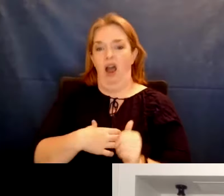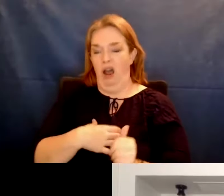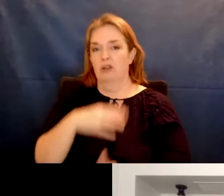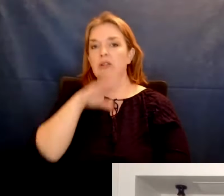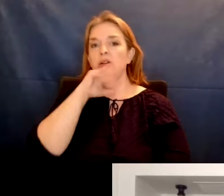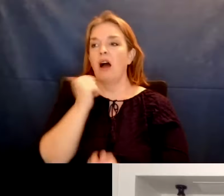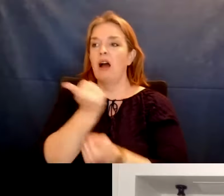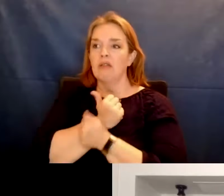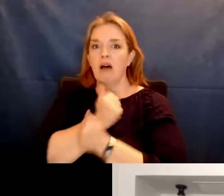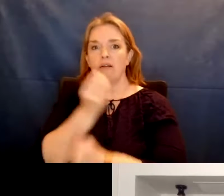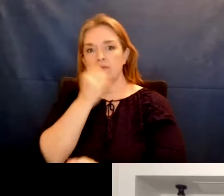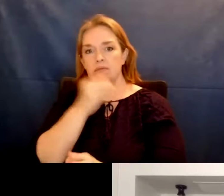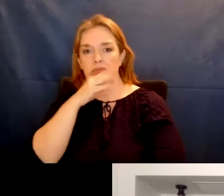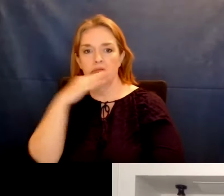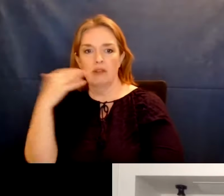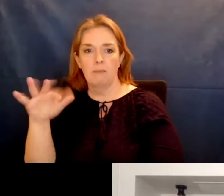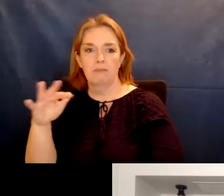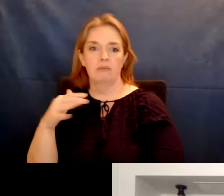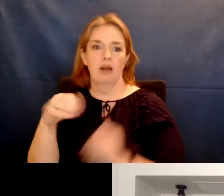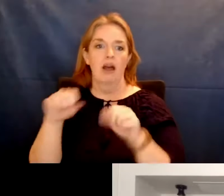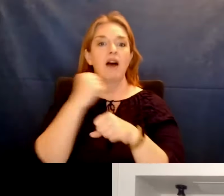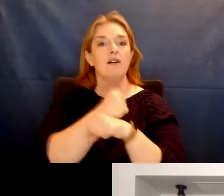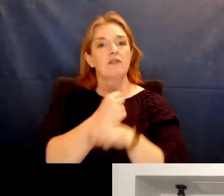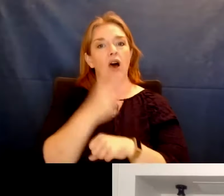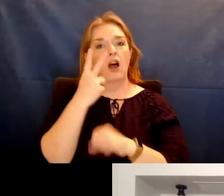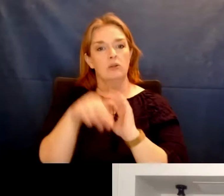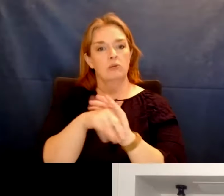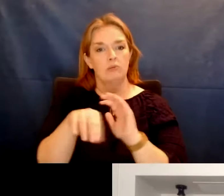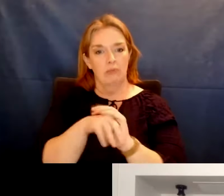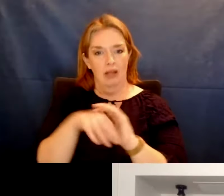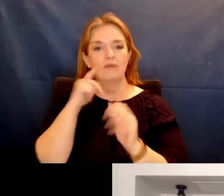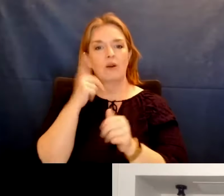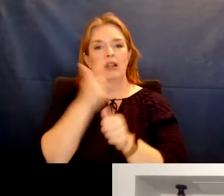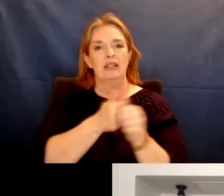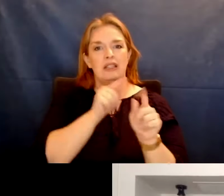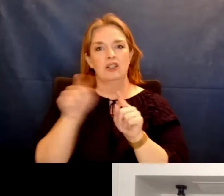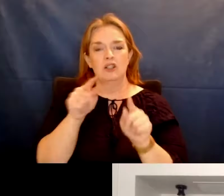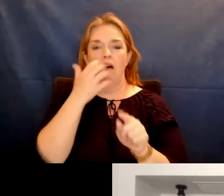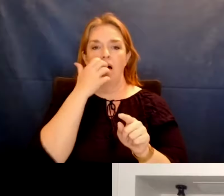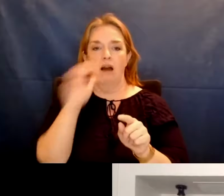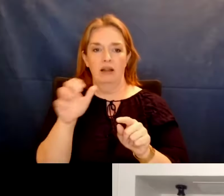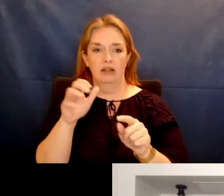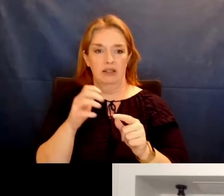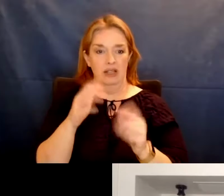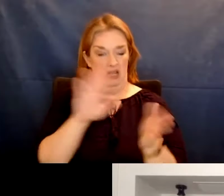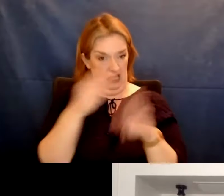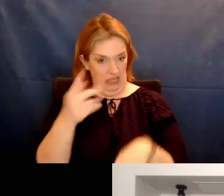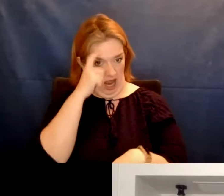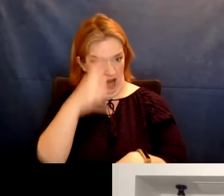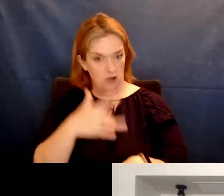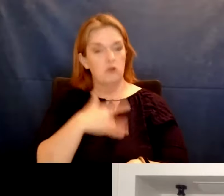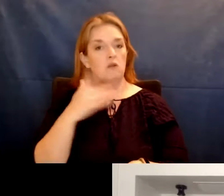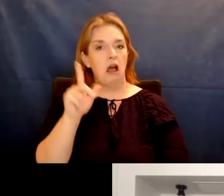slop. Fight for 2 belts, but ran among each of them hot. Doc, as you felt the clan of swung free mugs